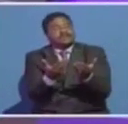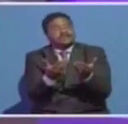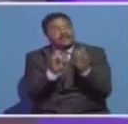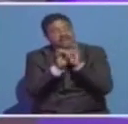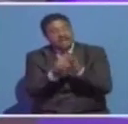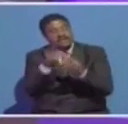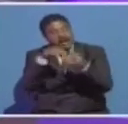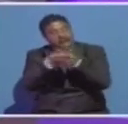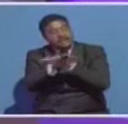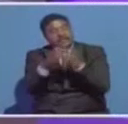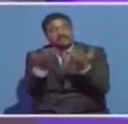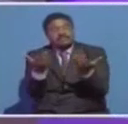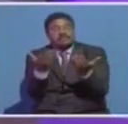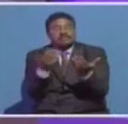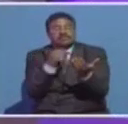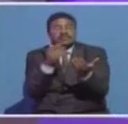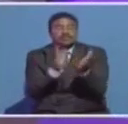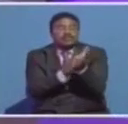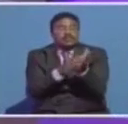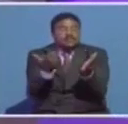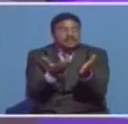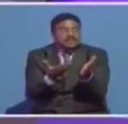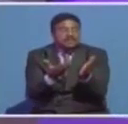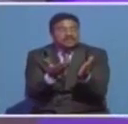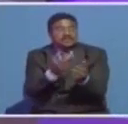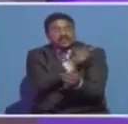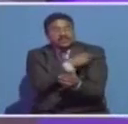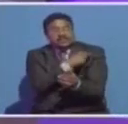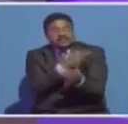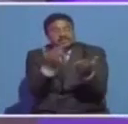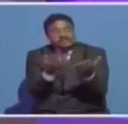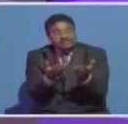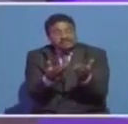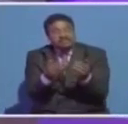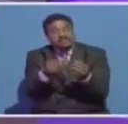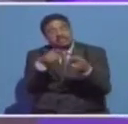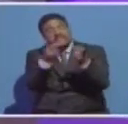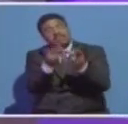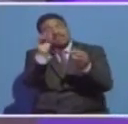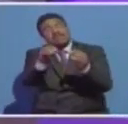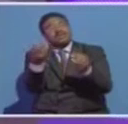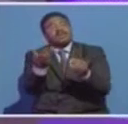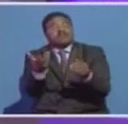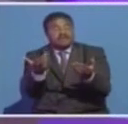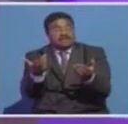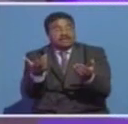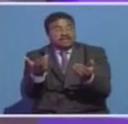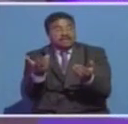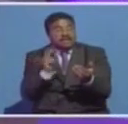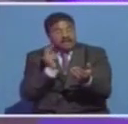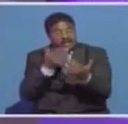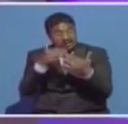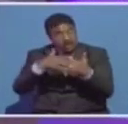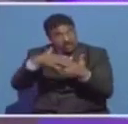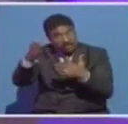and infrastructure, schools for the children to go to, health clinics, markets. So going forward, we have put in